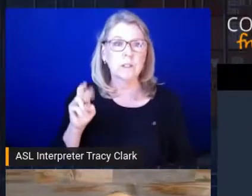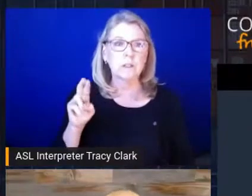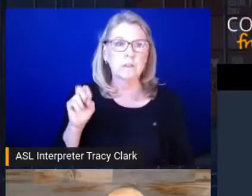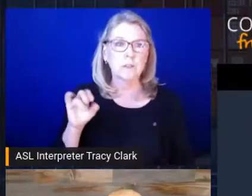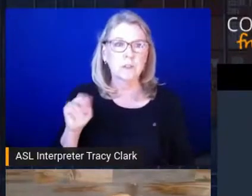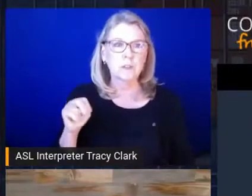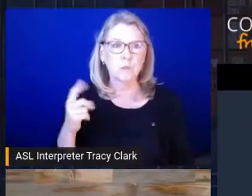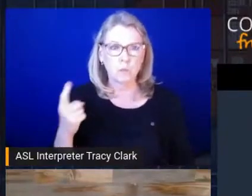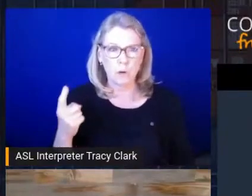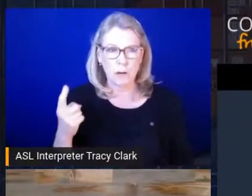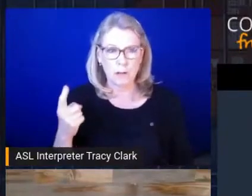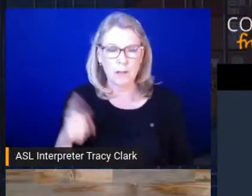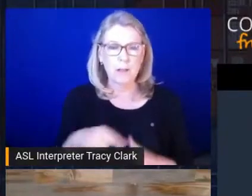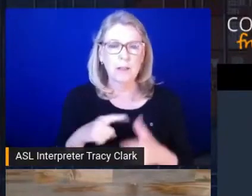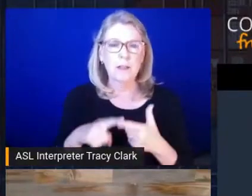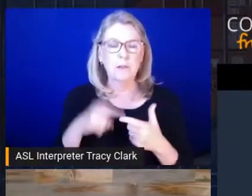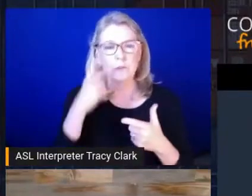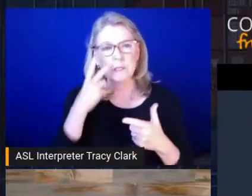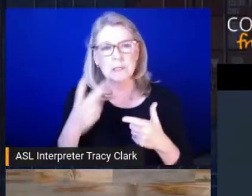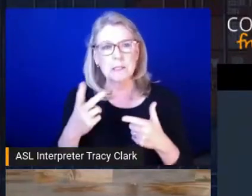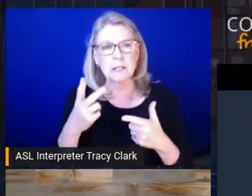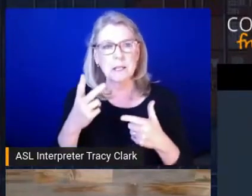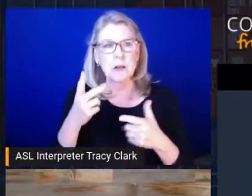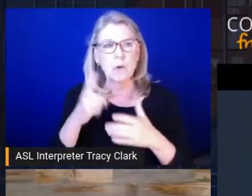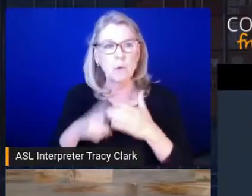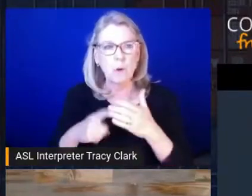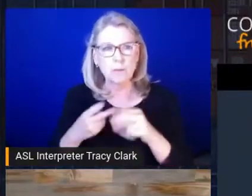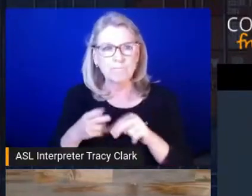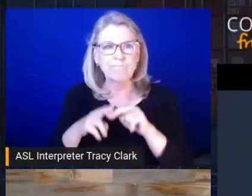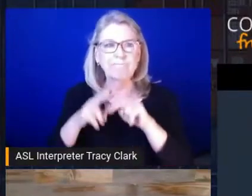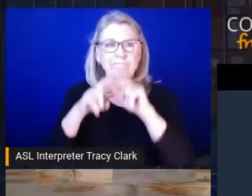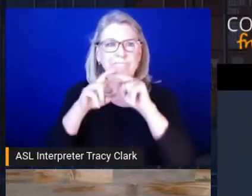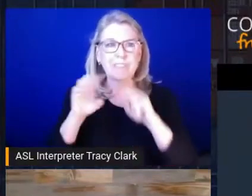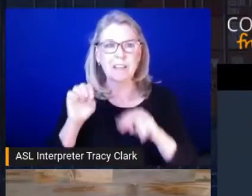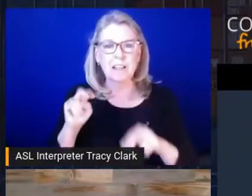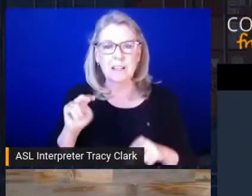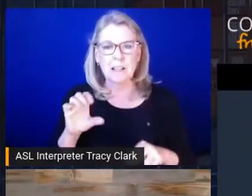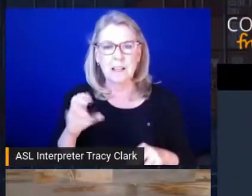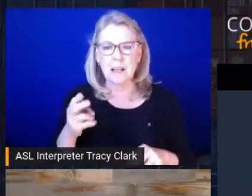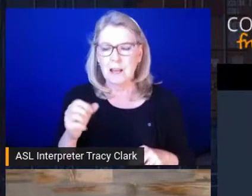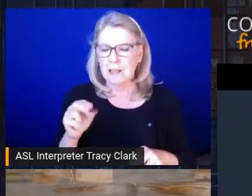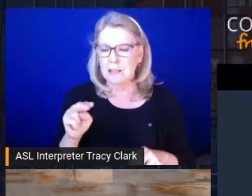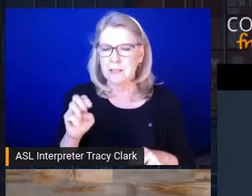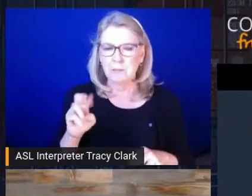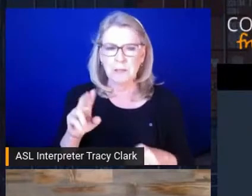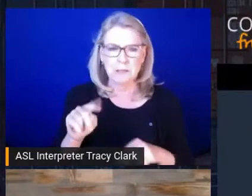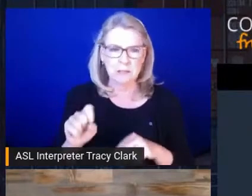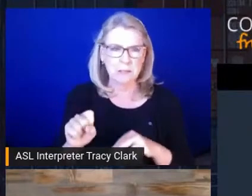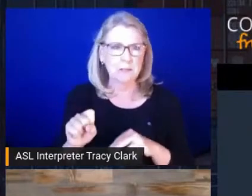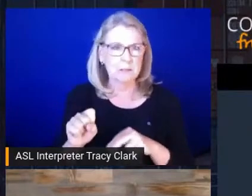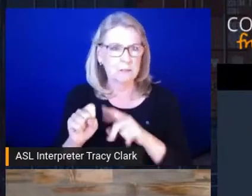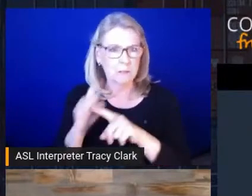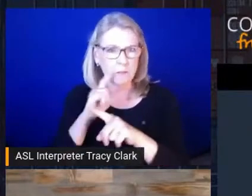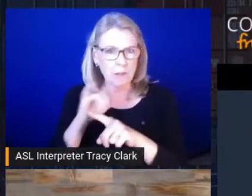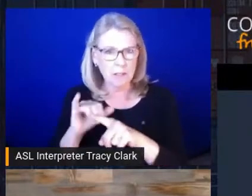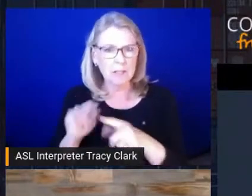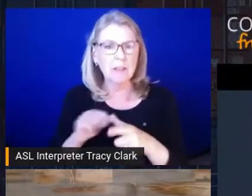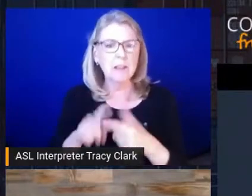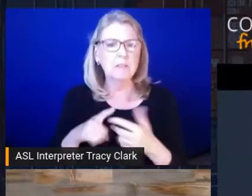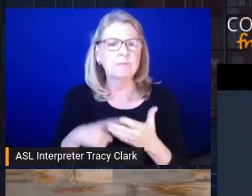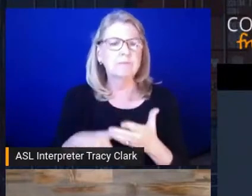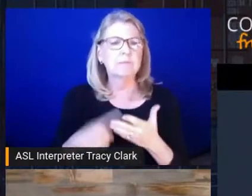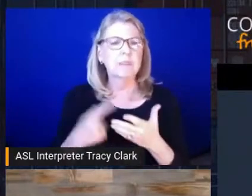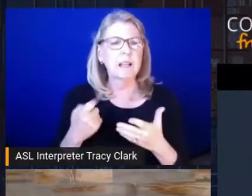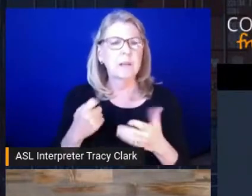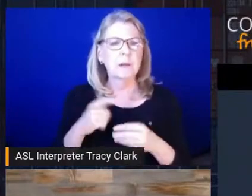made towards this release and what exactly that means. Following that, we'll talk a little bit about CDK8s with respect to the open